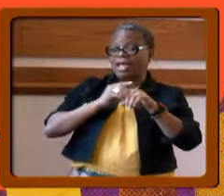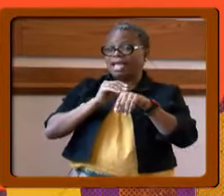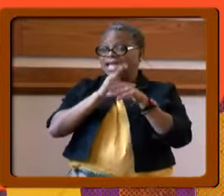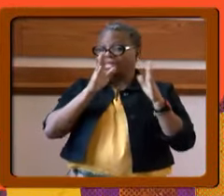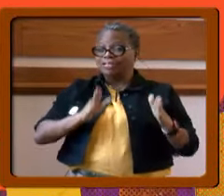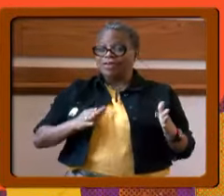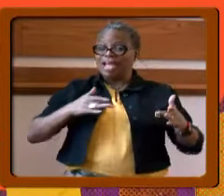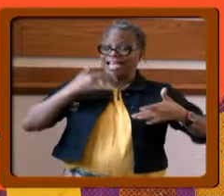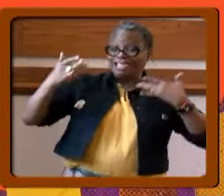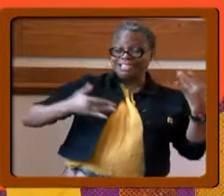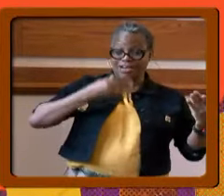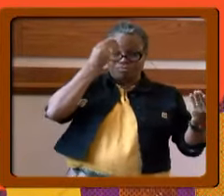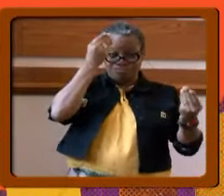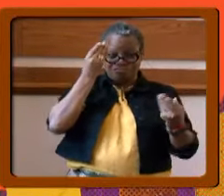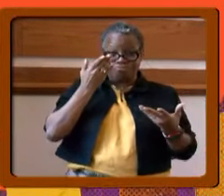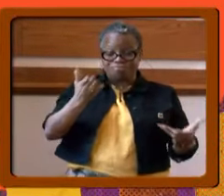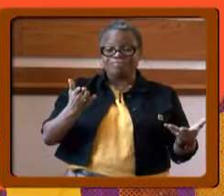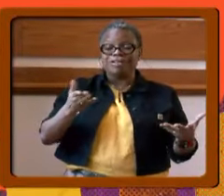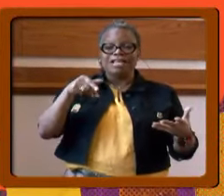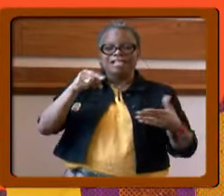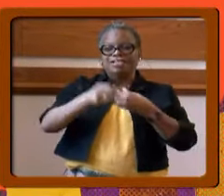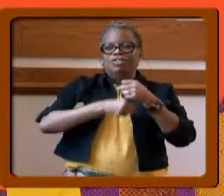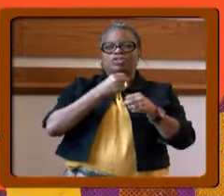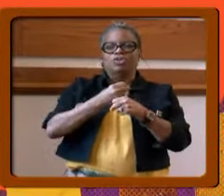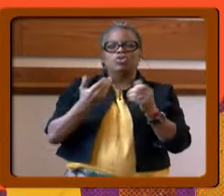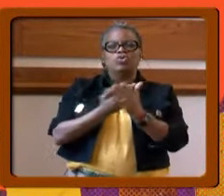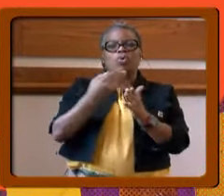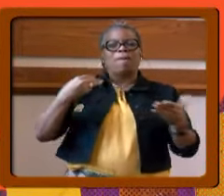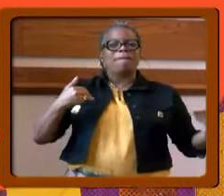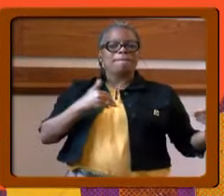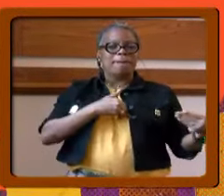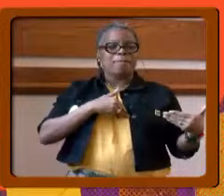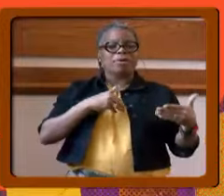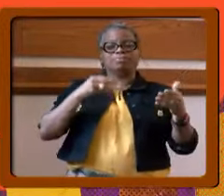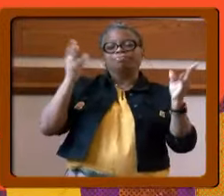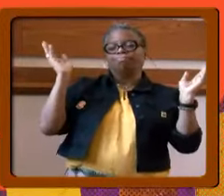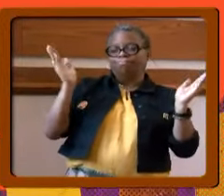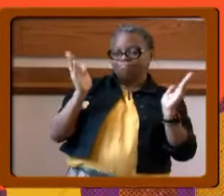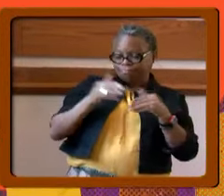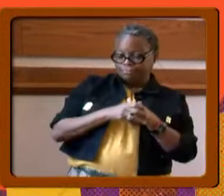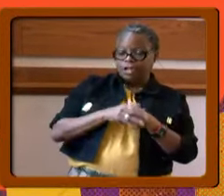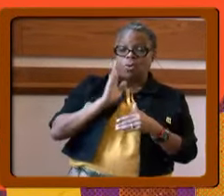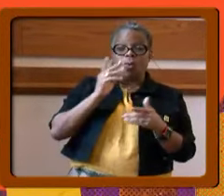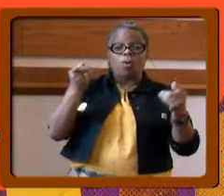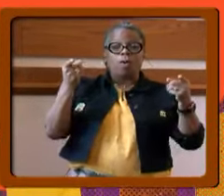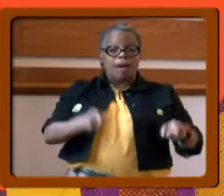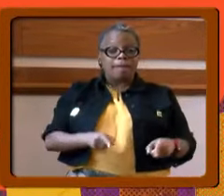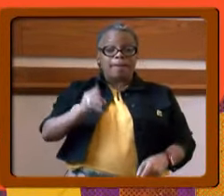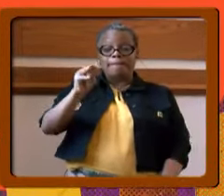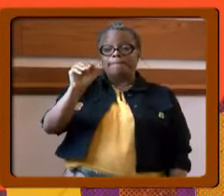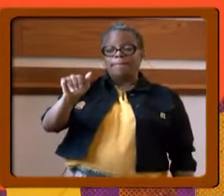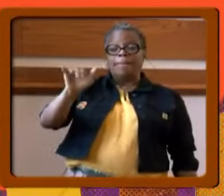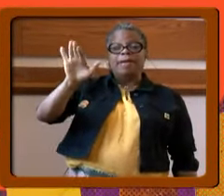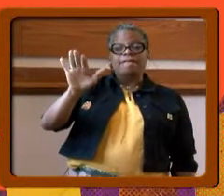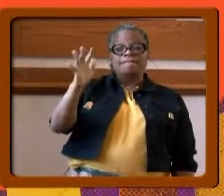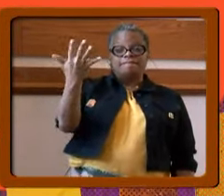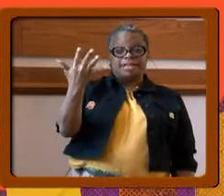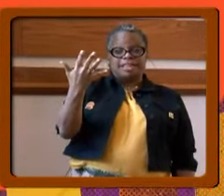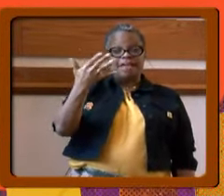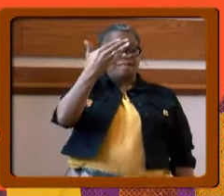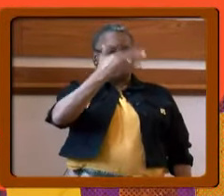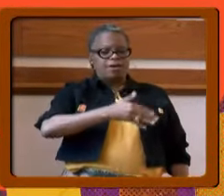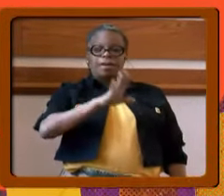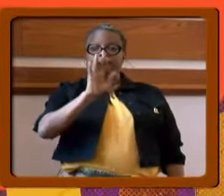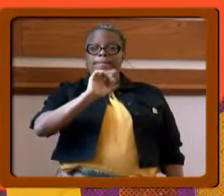announce this year's new members reception and churchwide ministry fair, which will happen on May 5th in front of the Bell